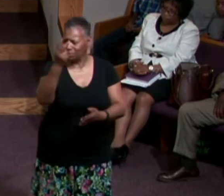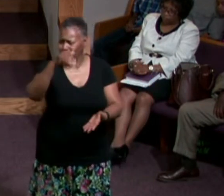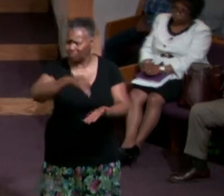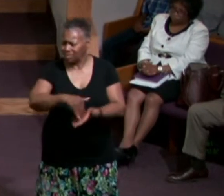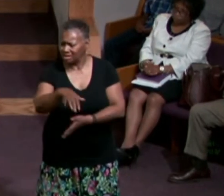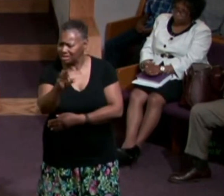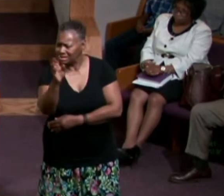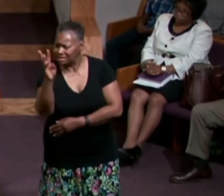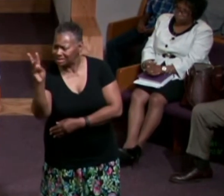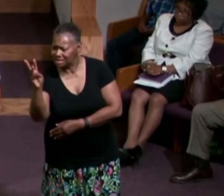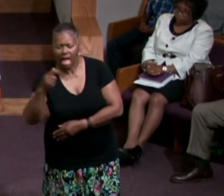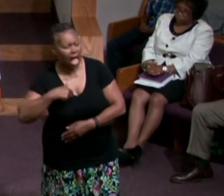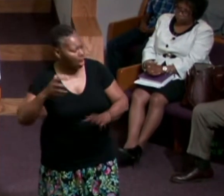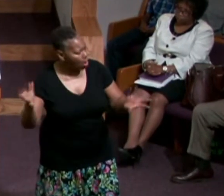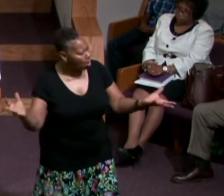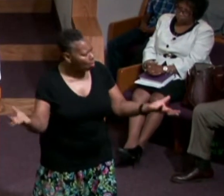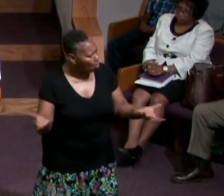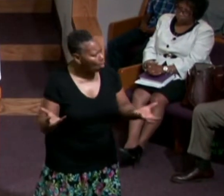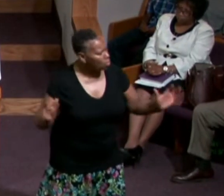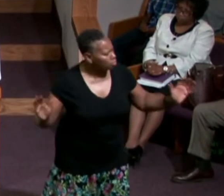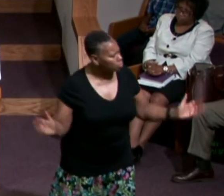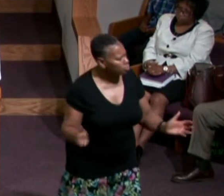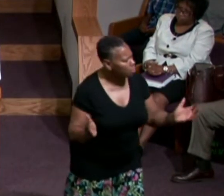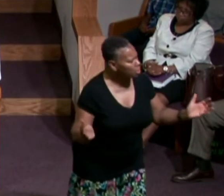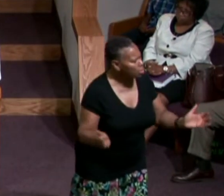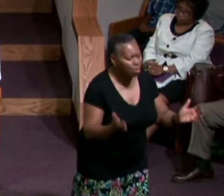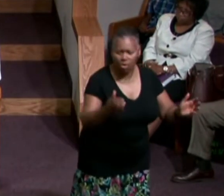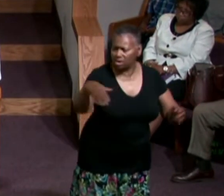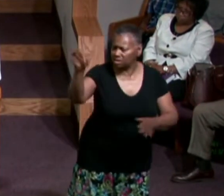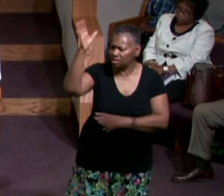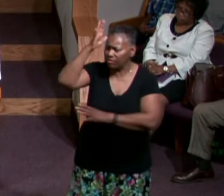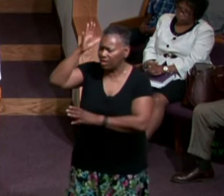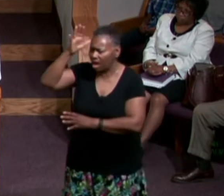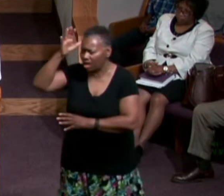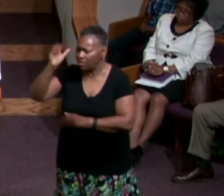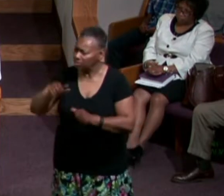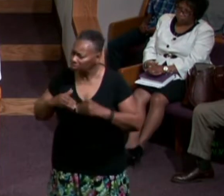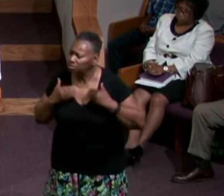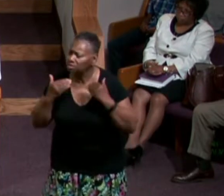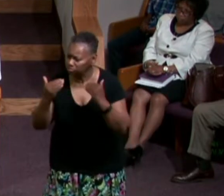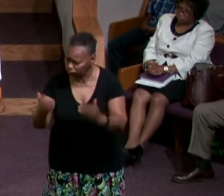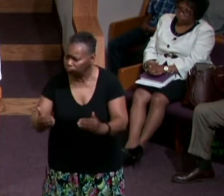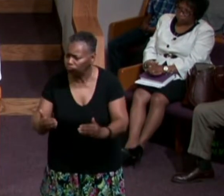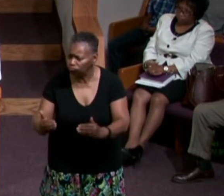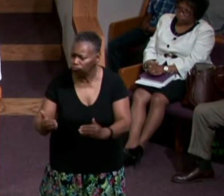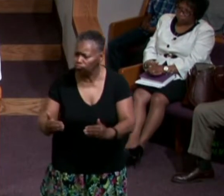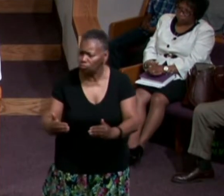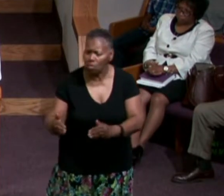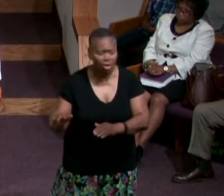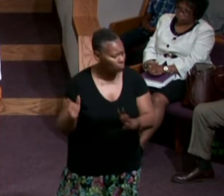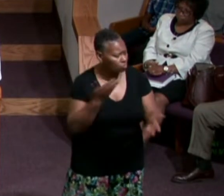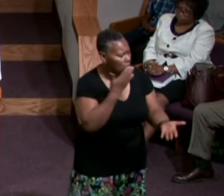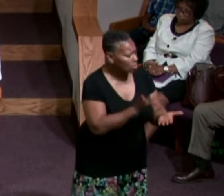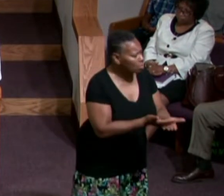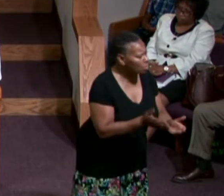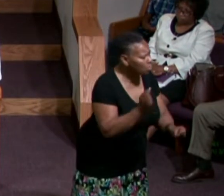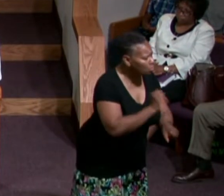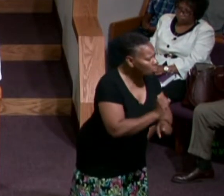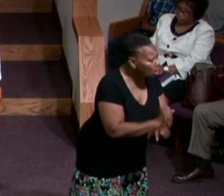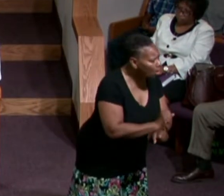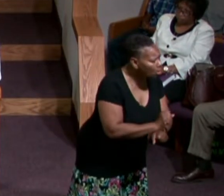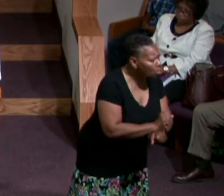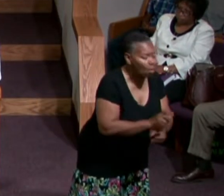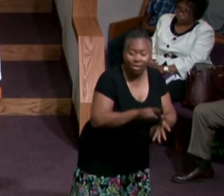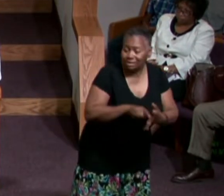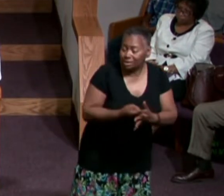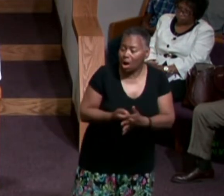to encourage the biological fathers to keep up the good work or to start doing what you know you should do. However, I was